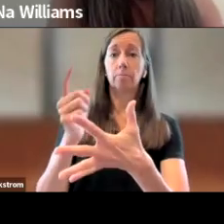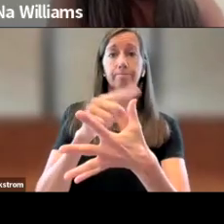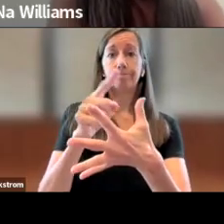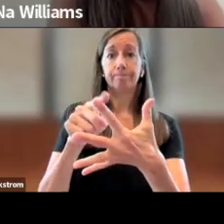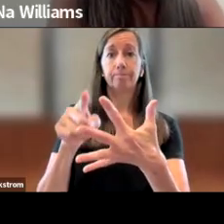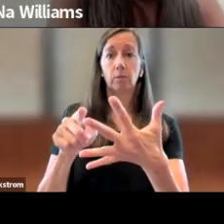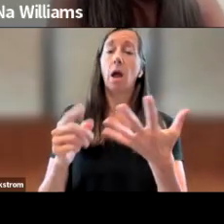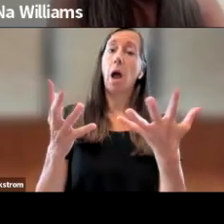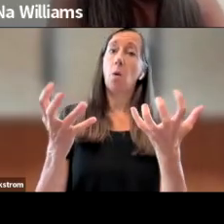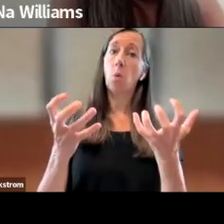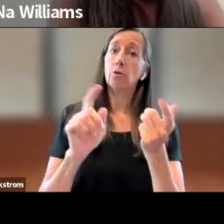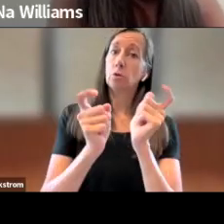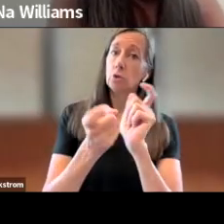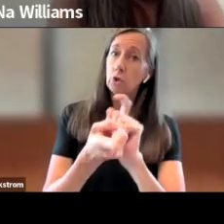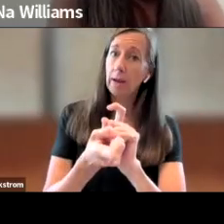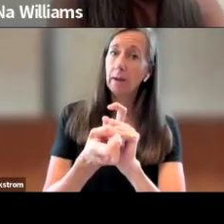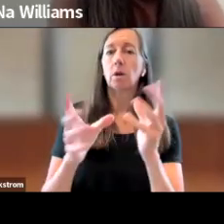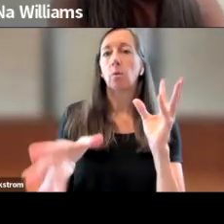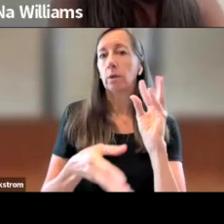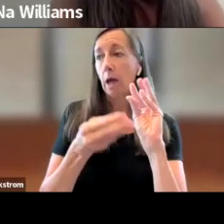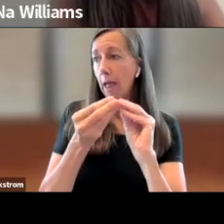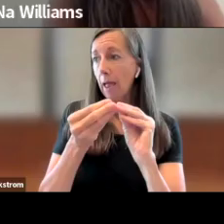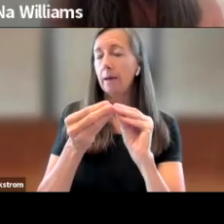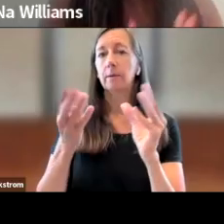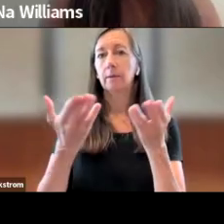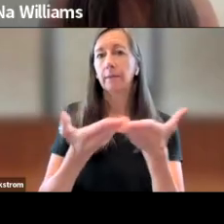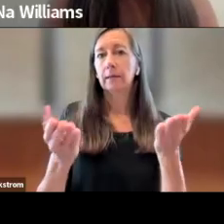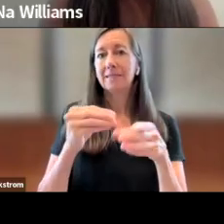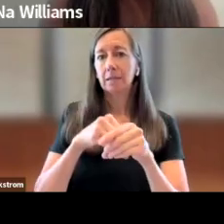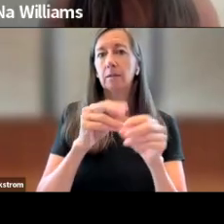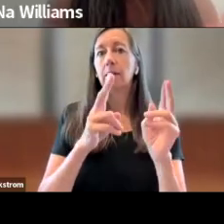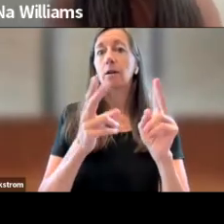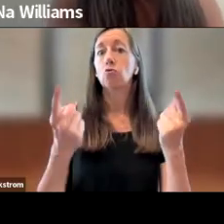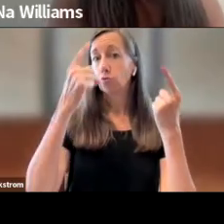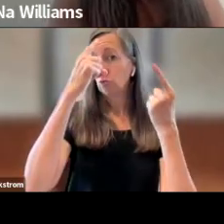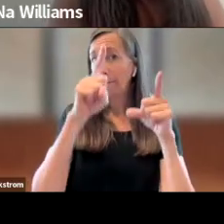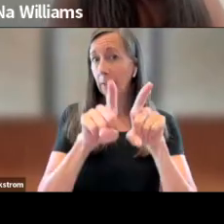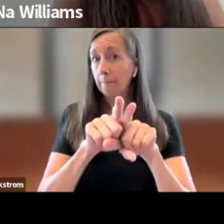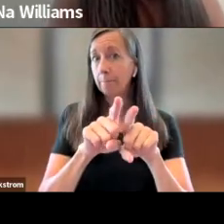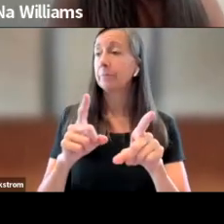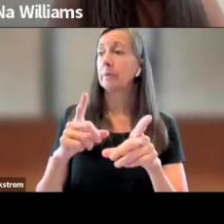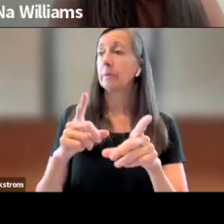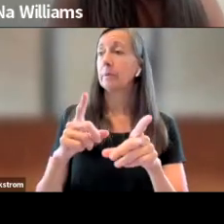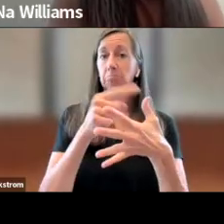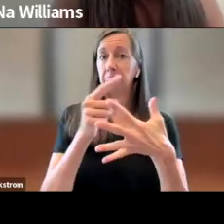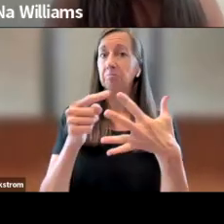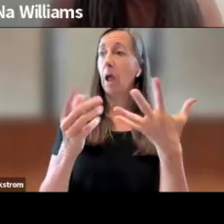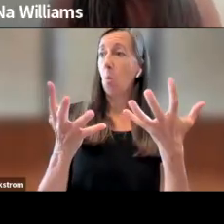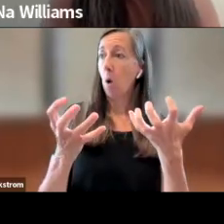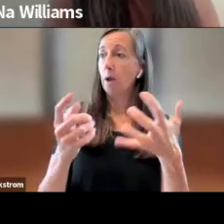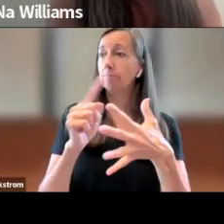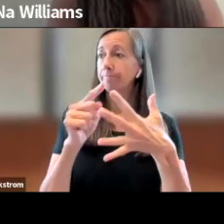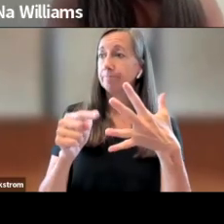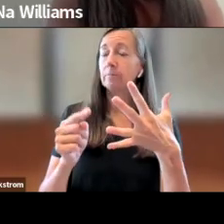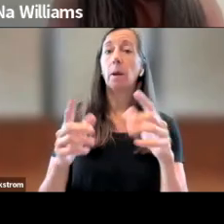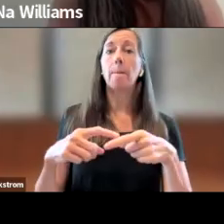or the things that you want to add within the agreement. You pause, you let them come back to you with